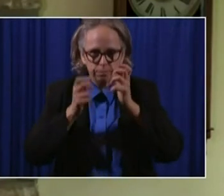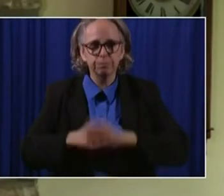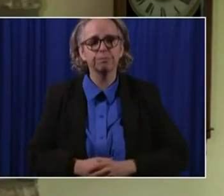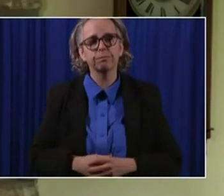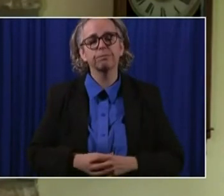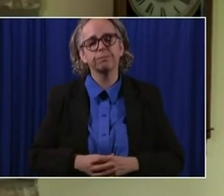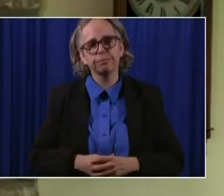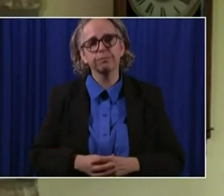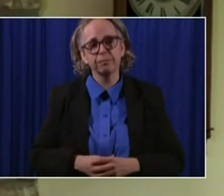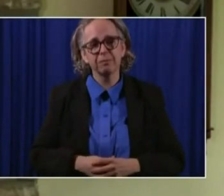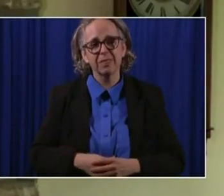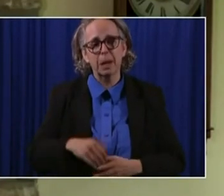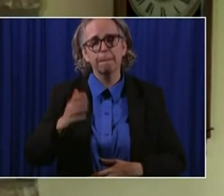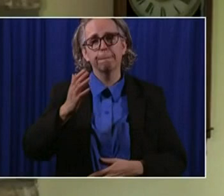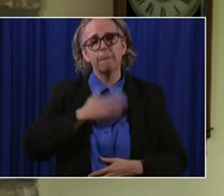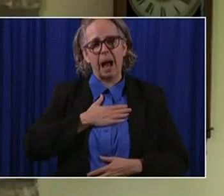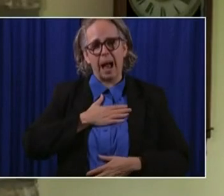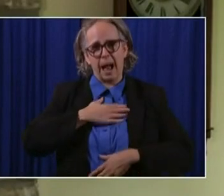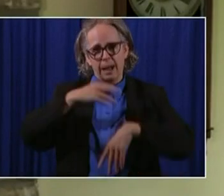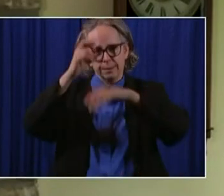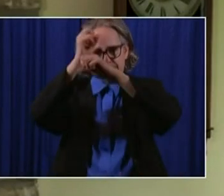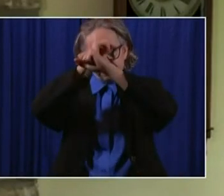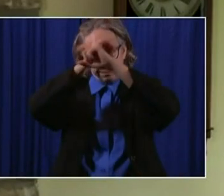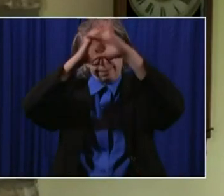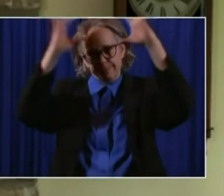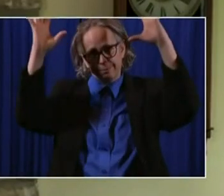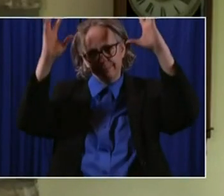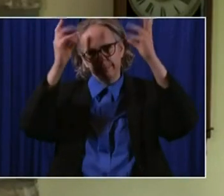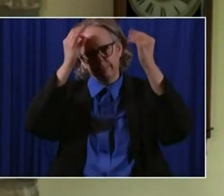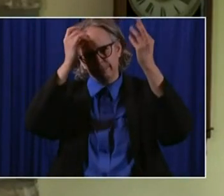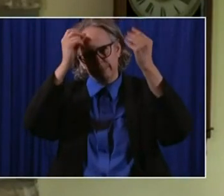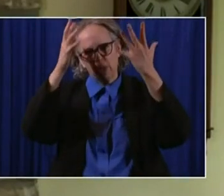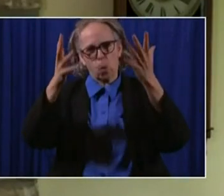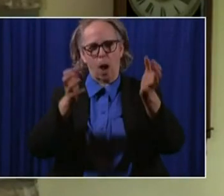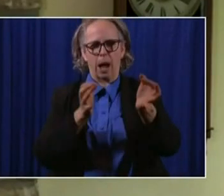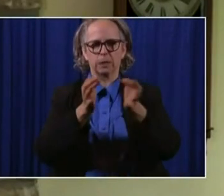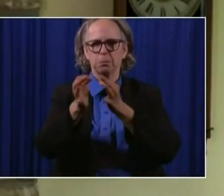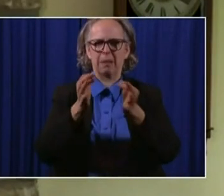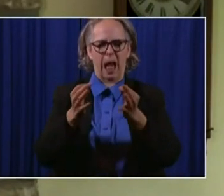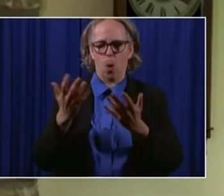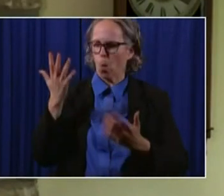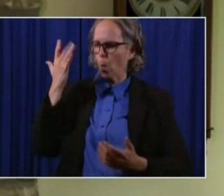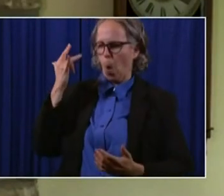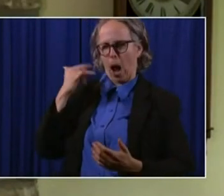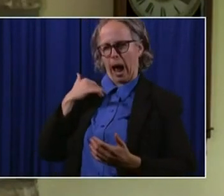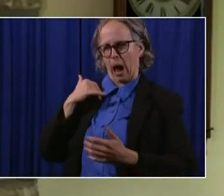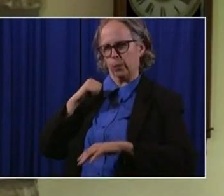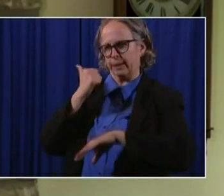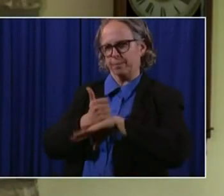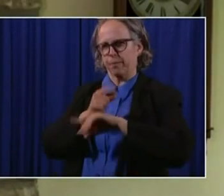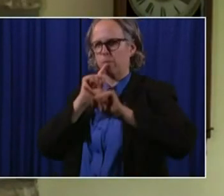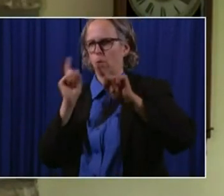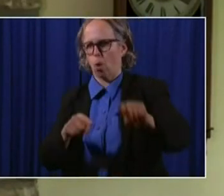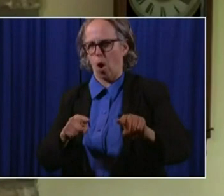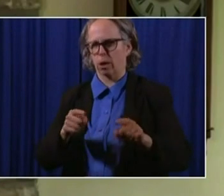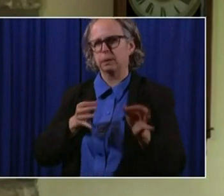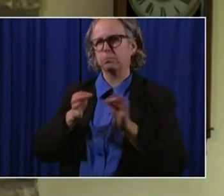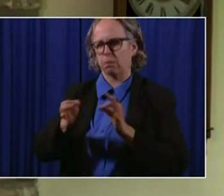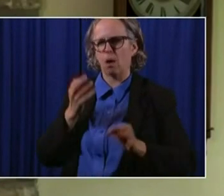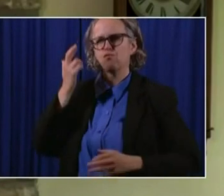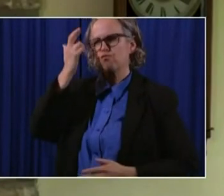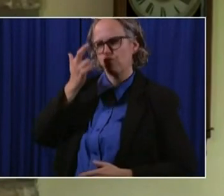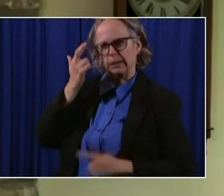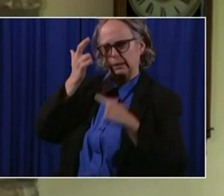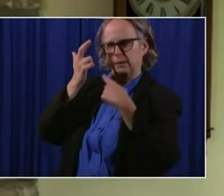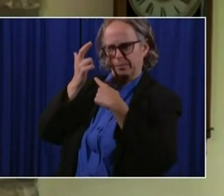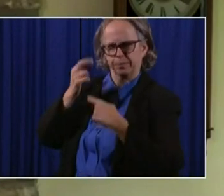thoughts about this and kind of our thinking process. We know, first of all, that just as going back